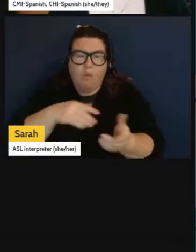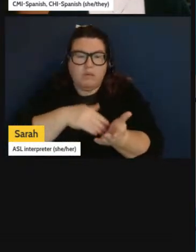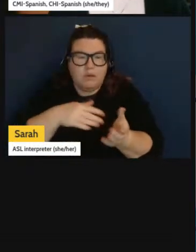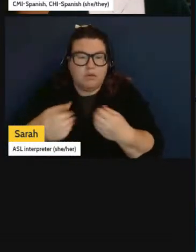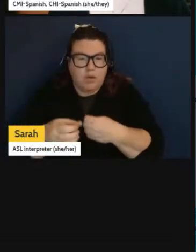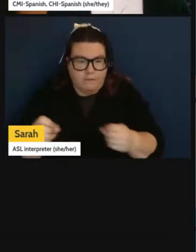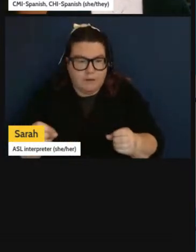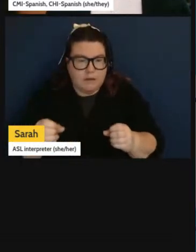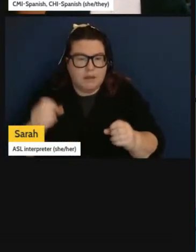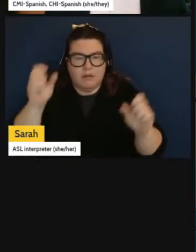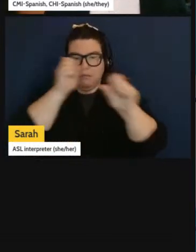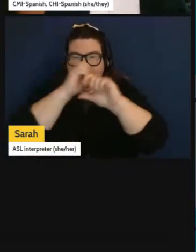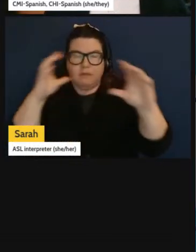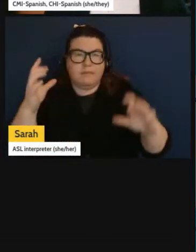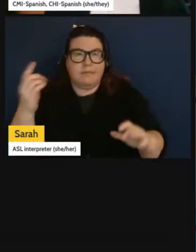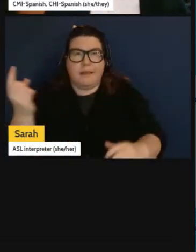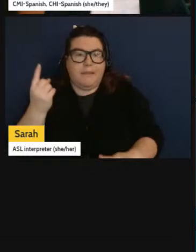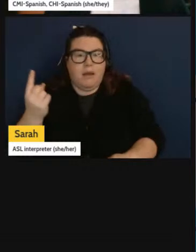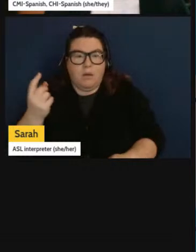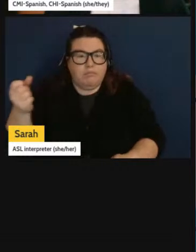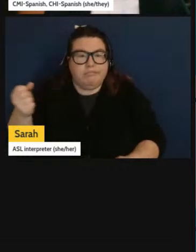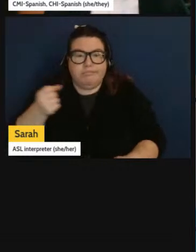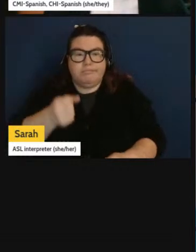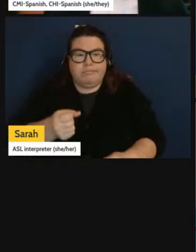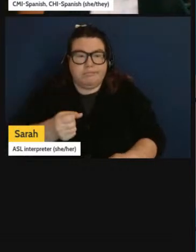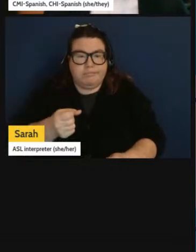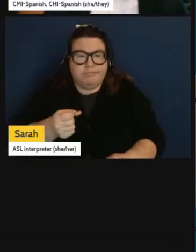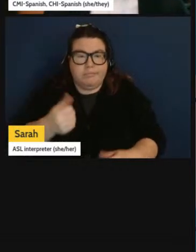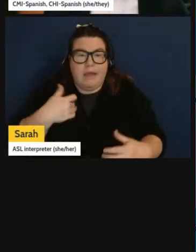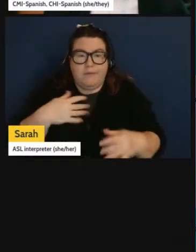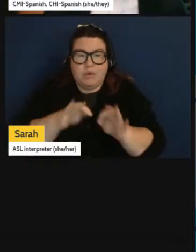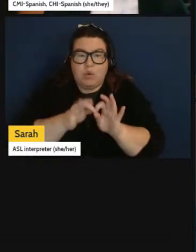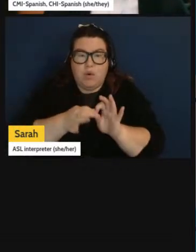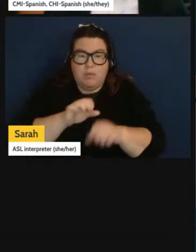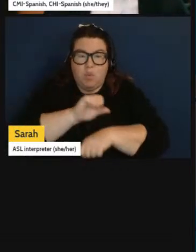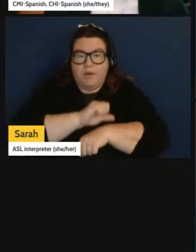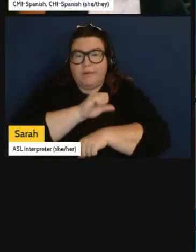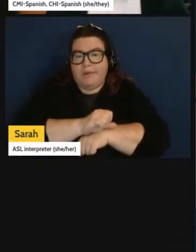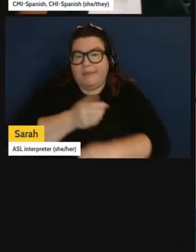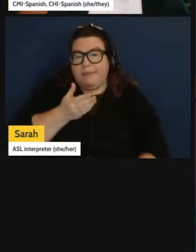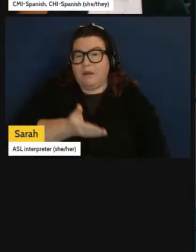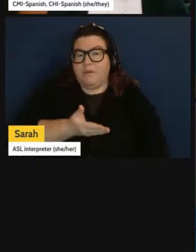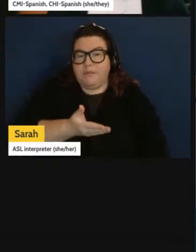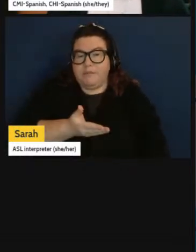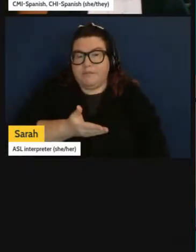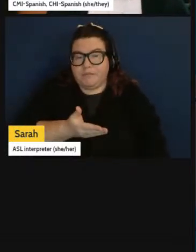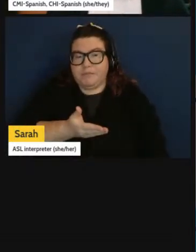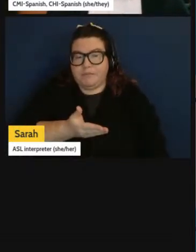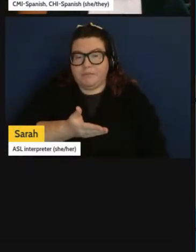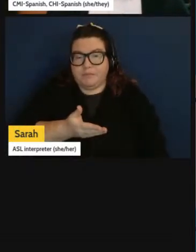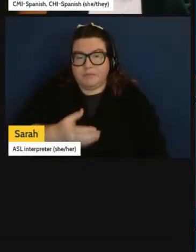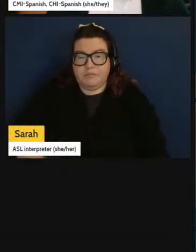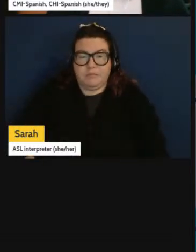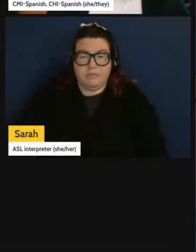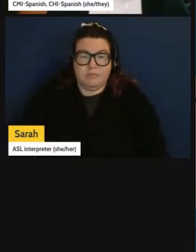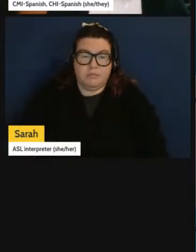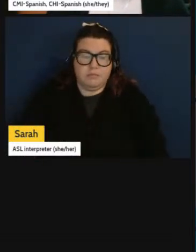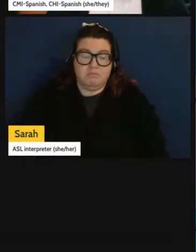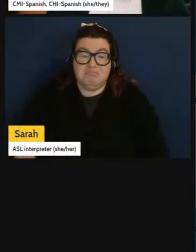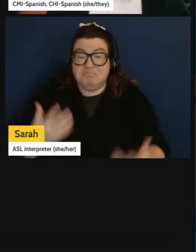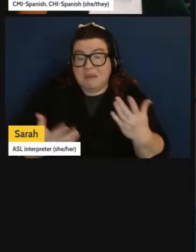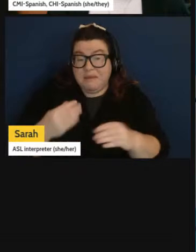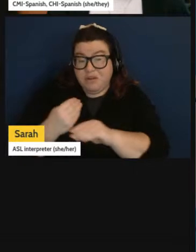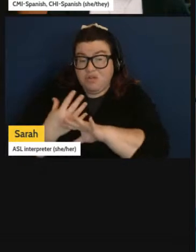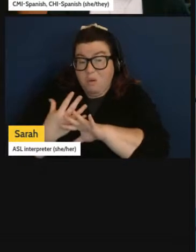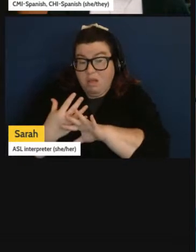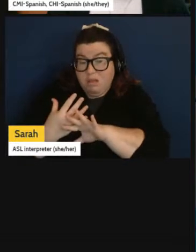and imagine that somehow you have an interpreting assignment there to interpret for someone. Could be virtual,